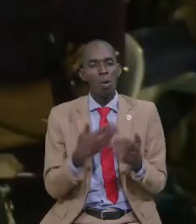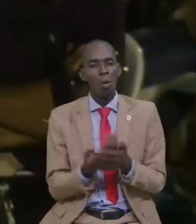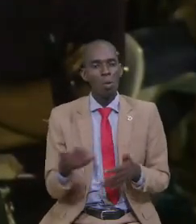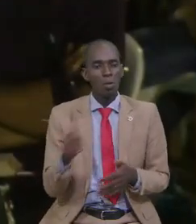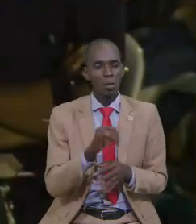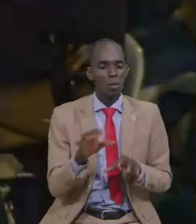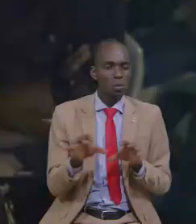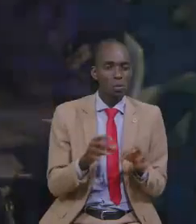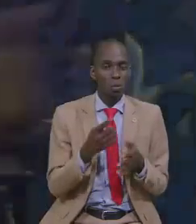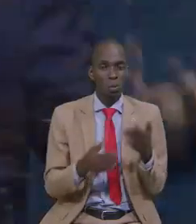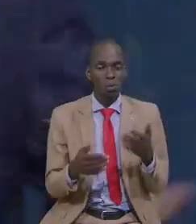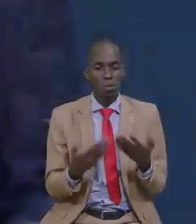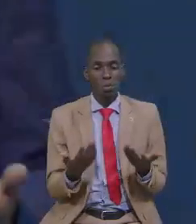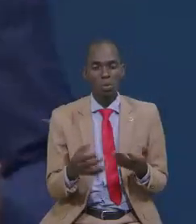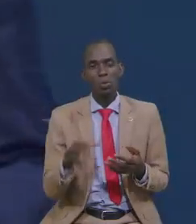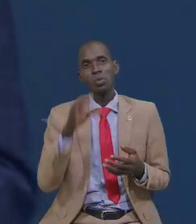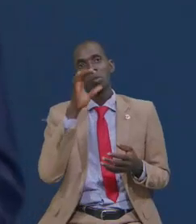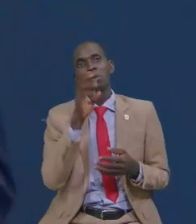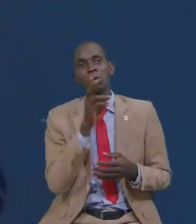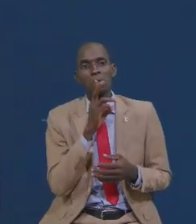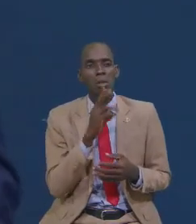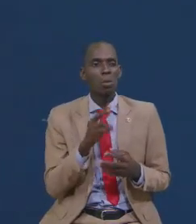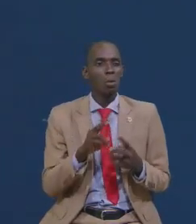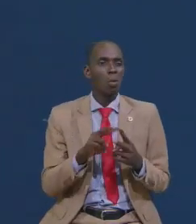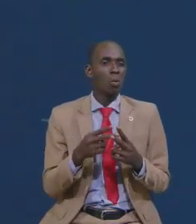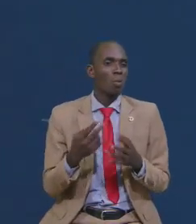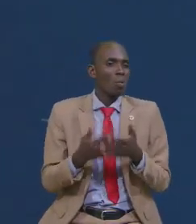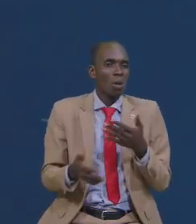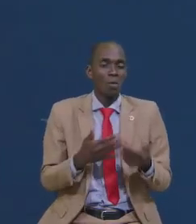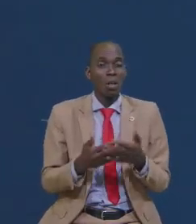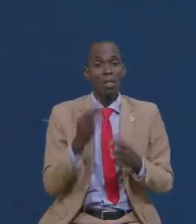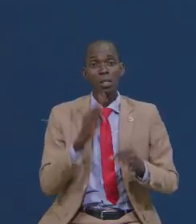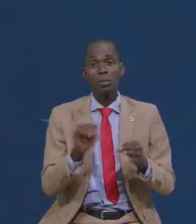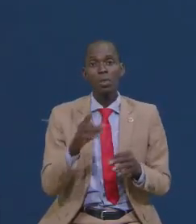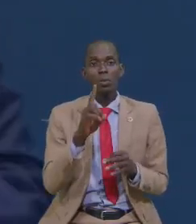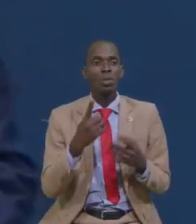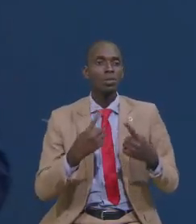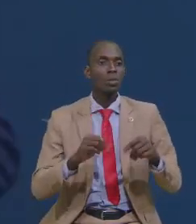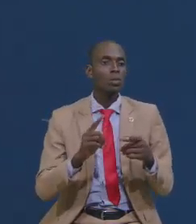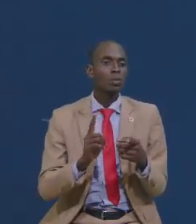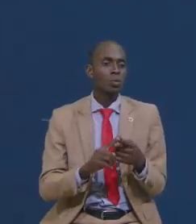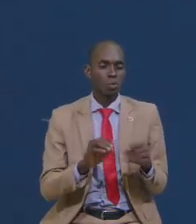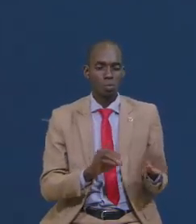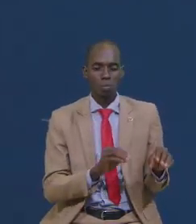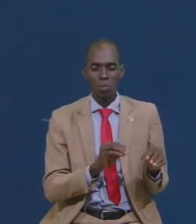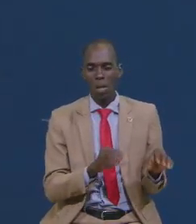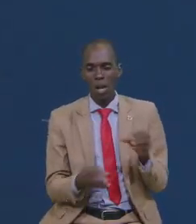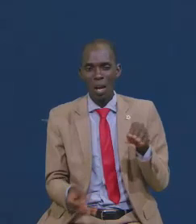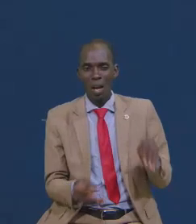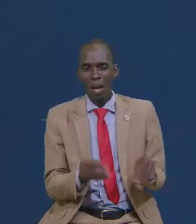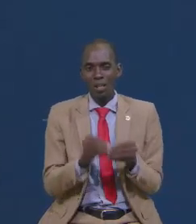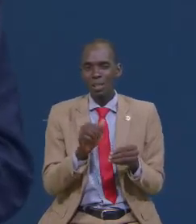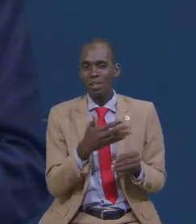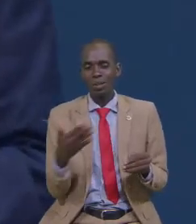you drink water, you drink whatever. And if anybody tries to, you know, put anything in so that this will happen, that